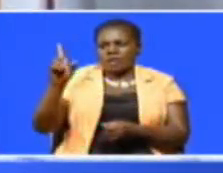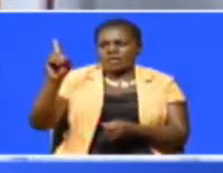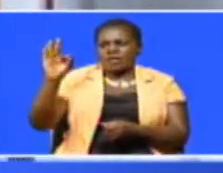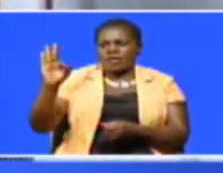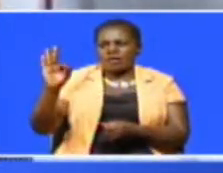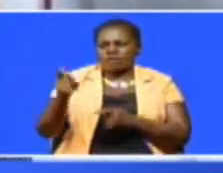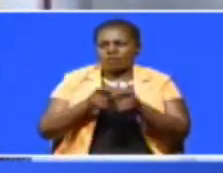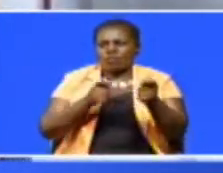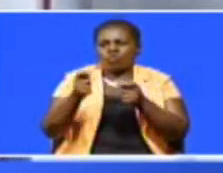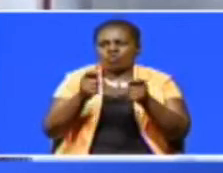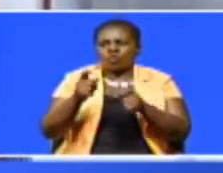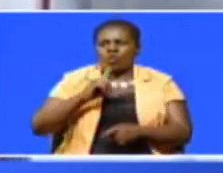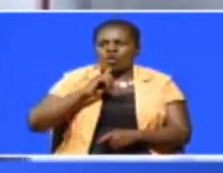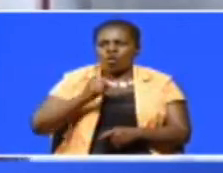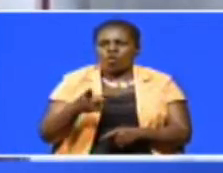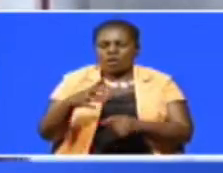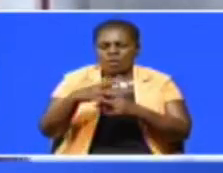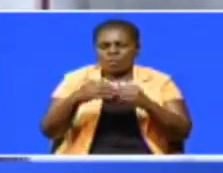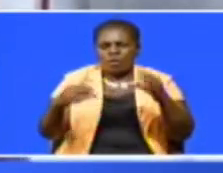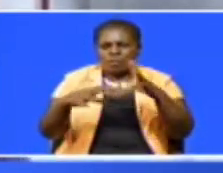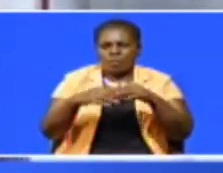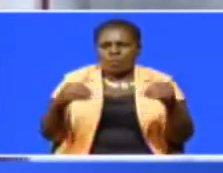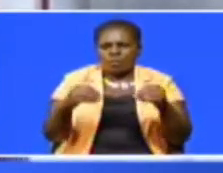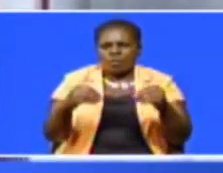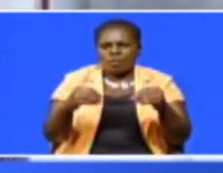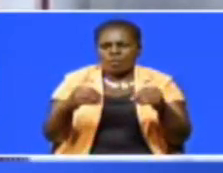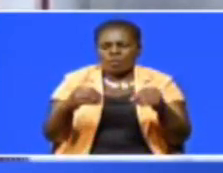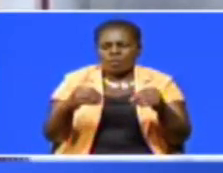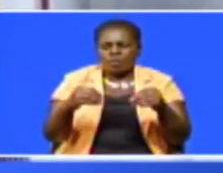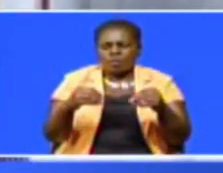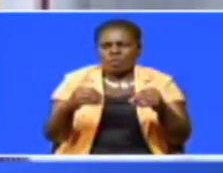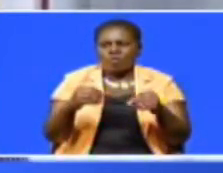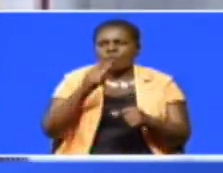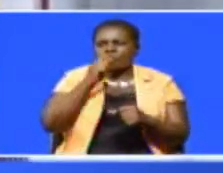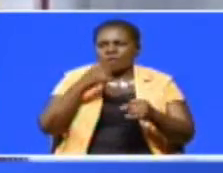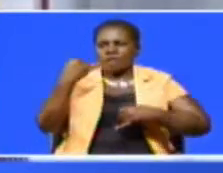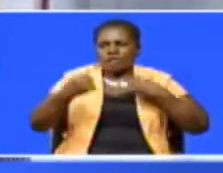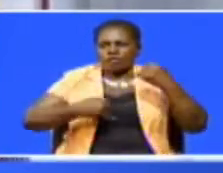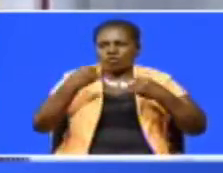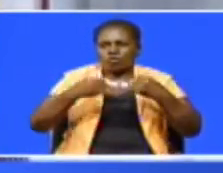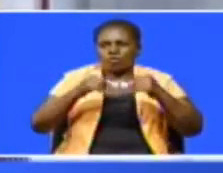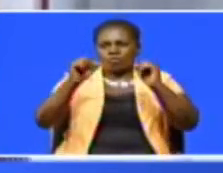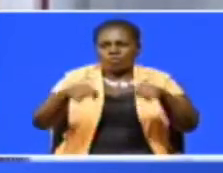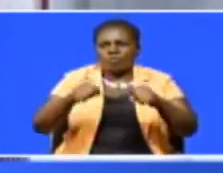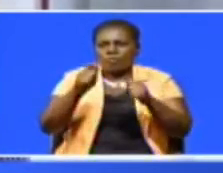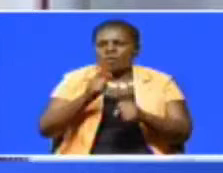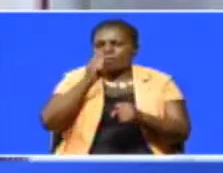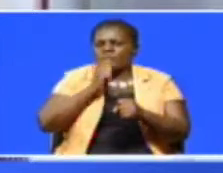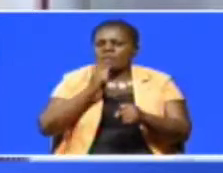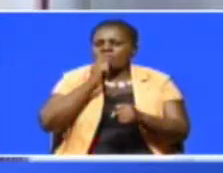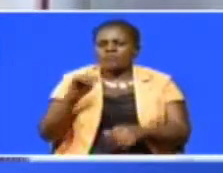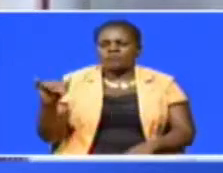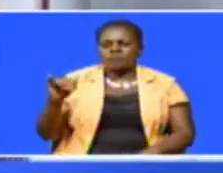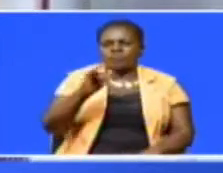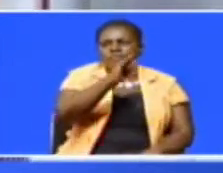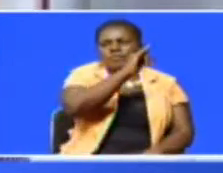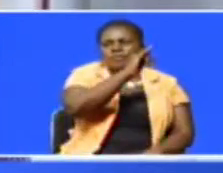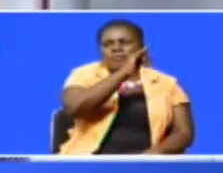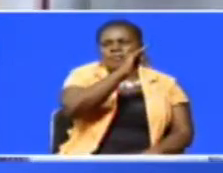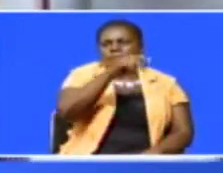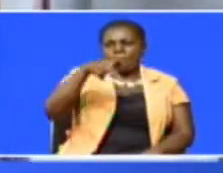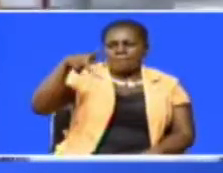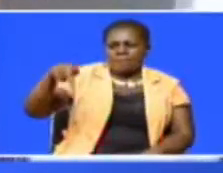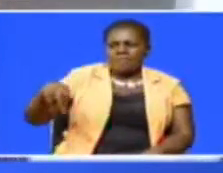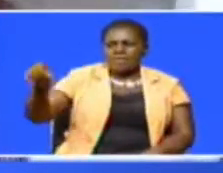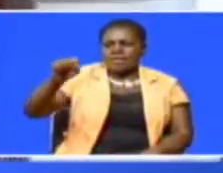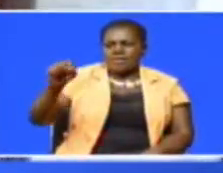to restore order and profitability to the defunct farm, which enjoys enormous potential for meat exports. The memo to the PS was